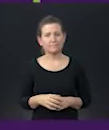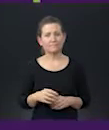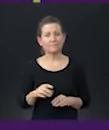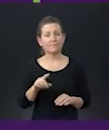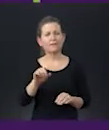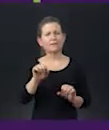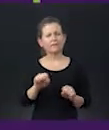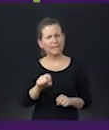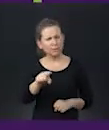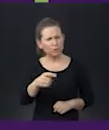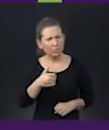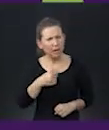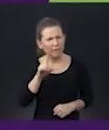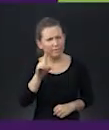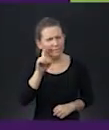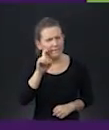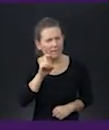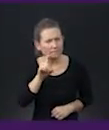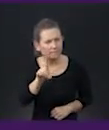Can you have sex?